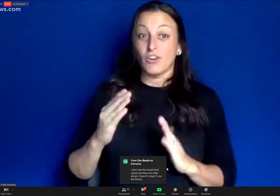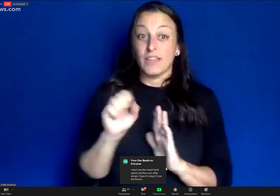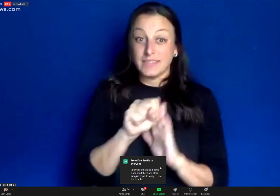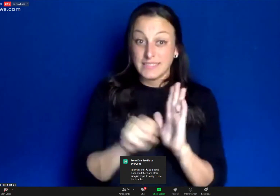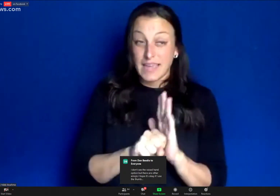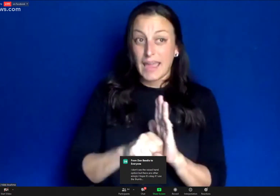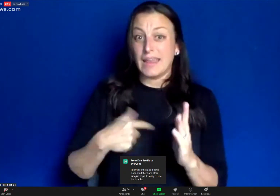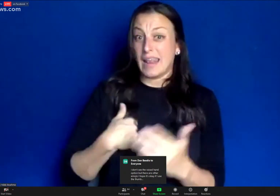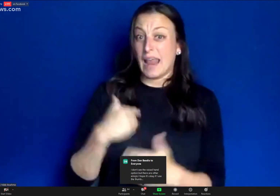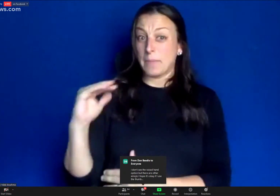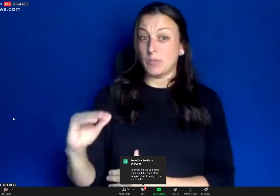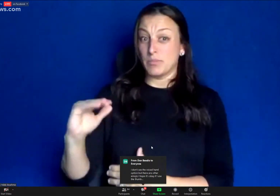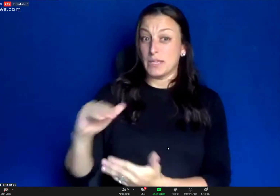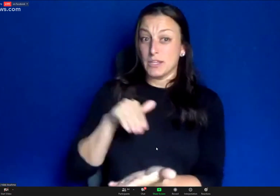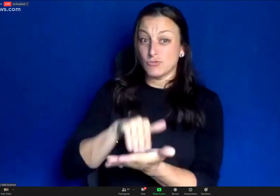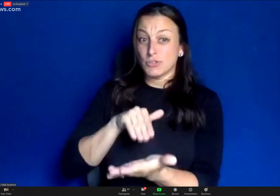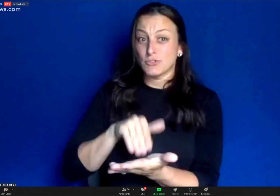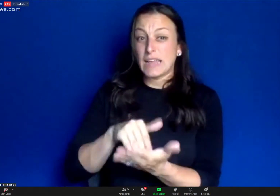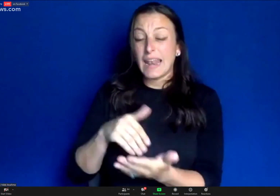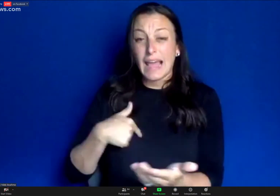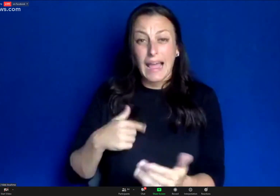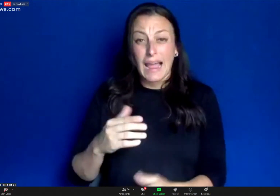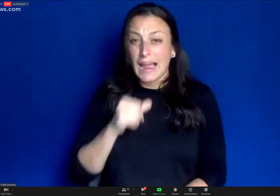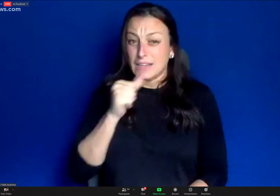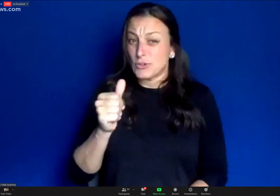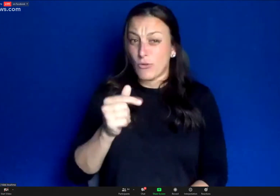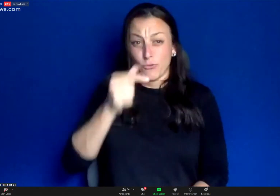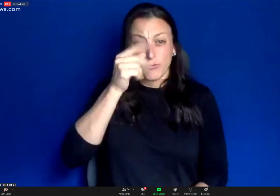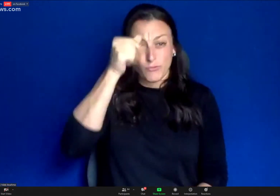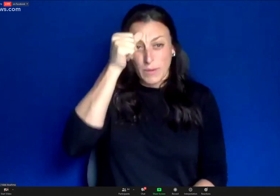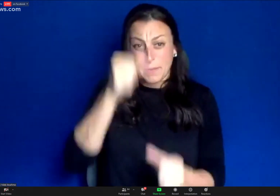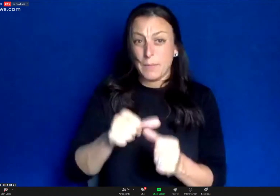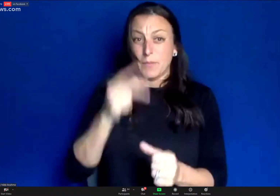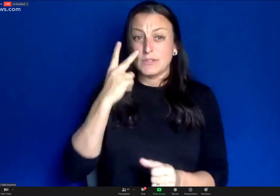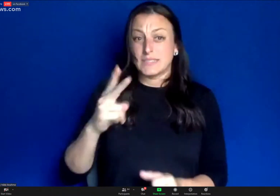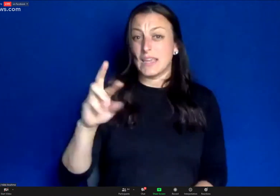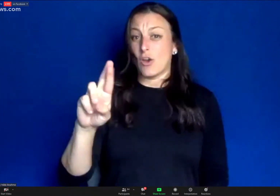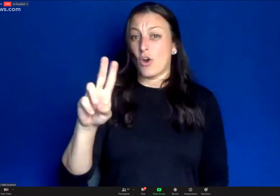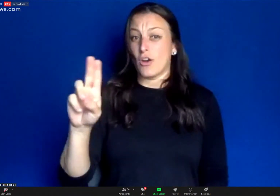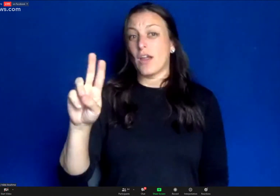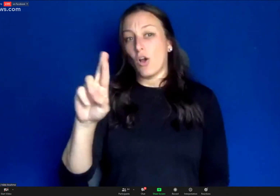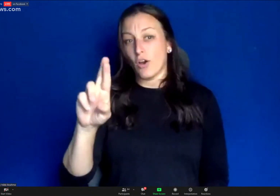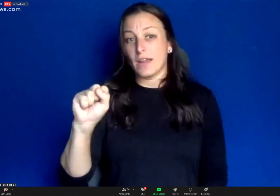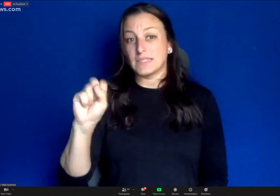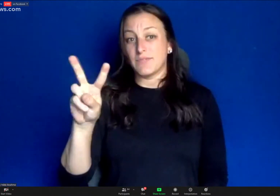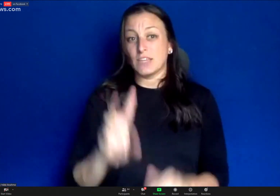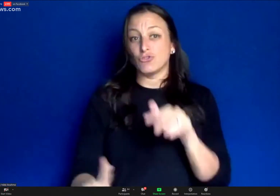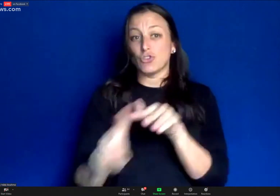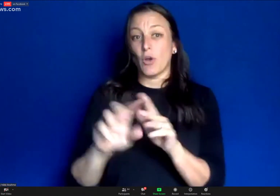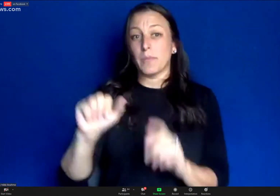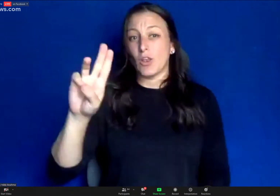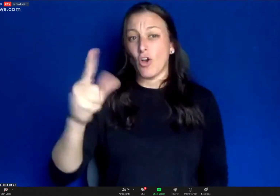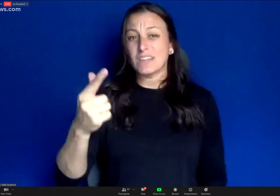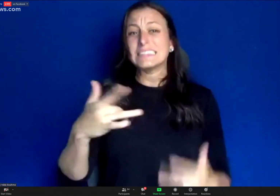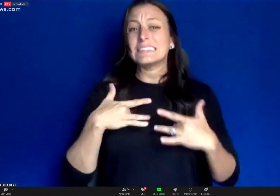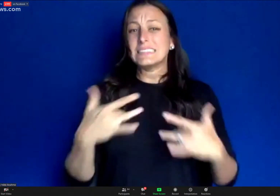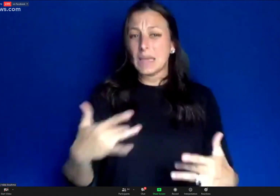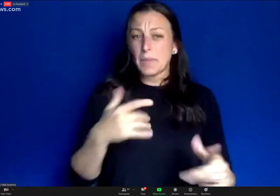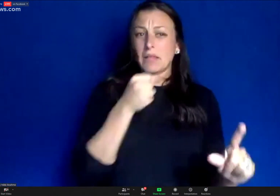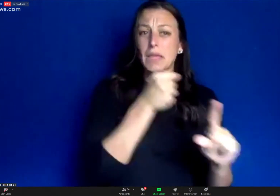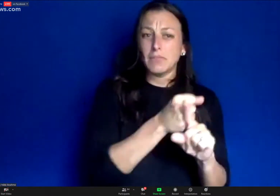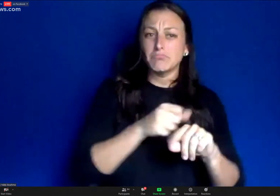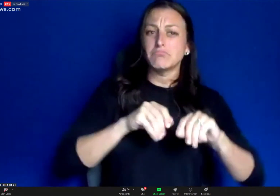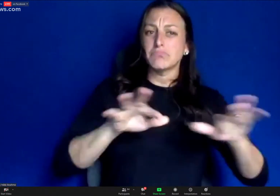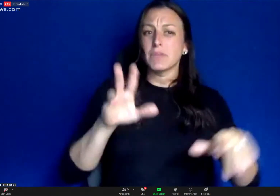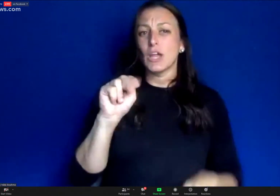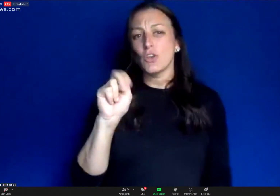pediatrician, I don't remember ever seeing RSV in August. It's a disease of November through February